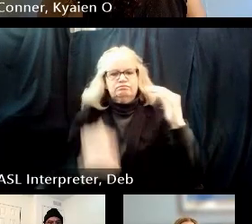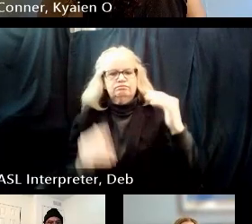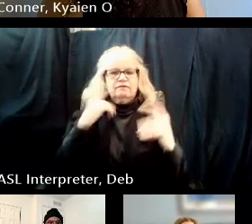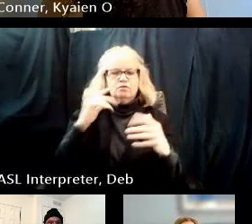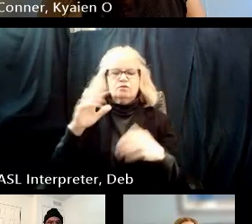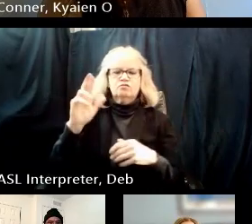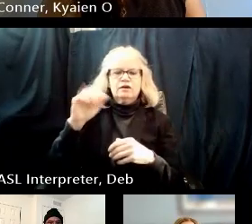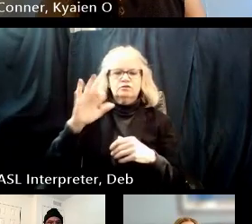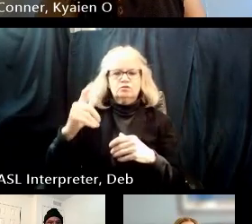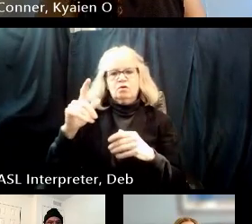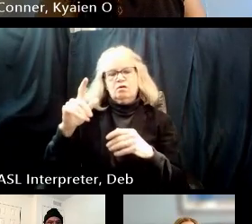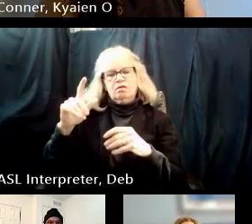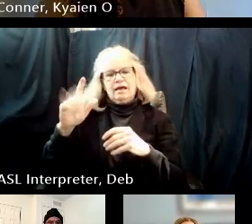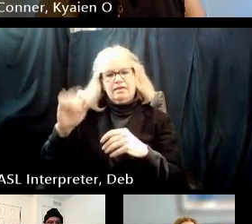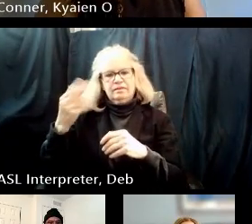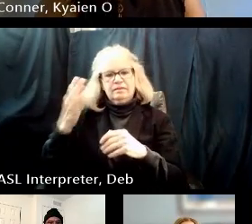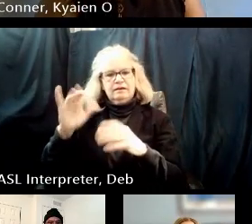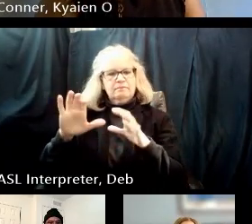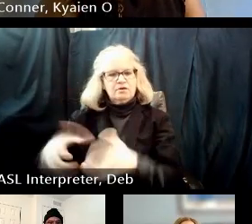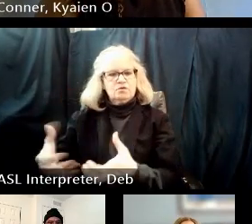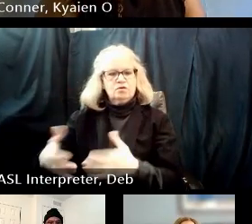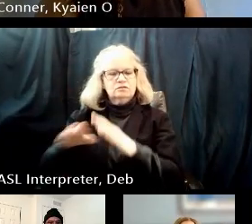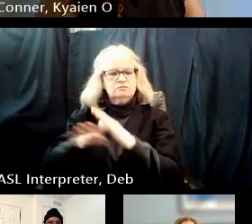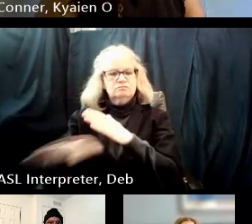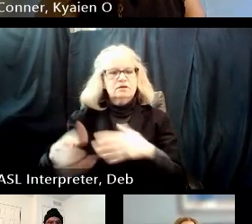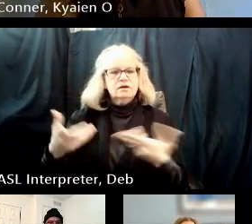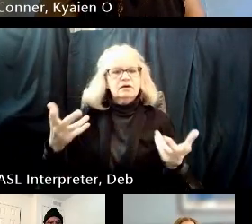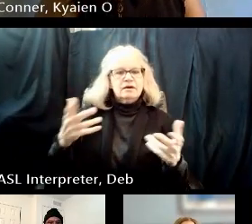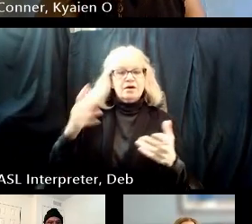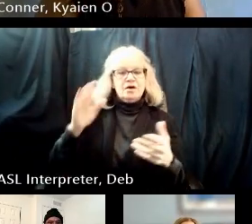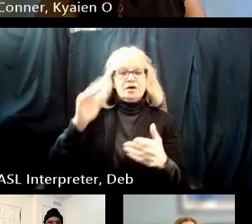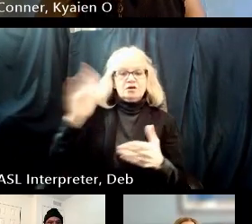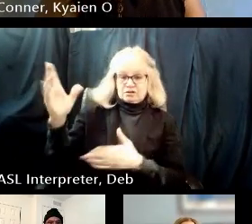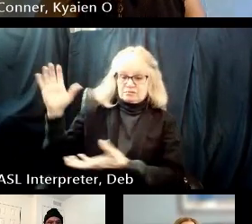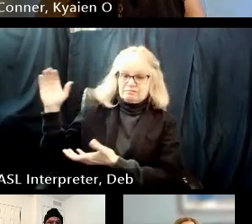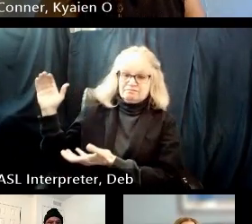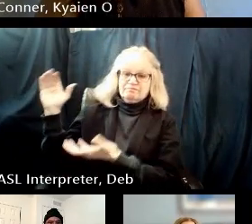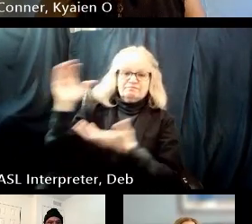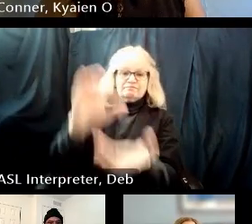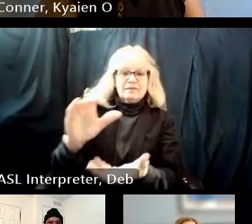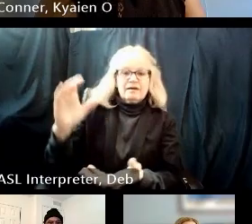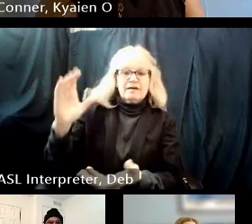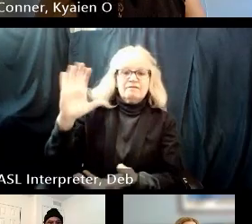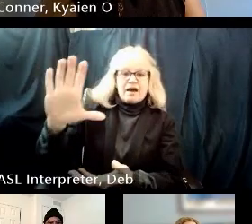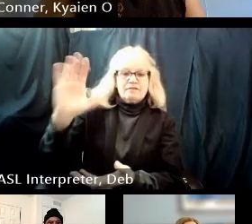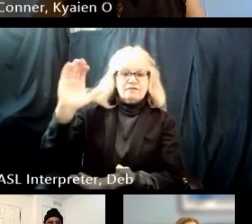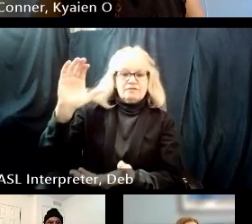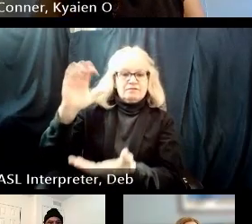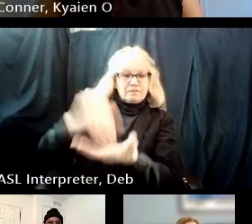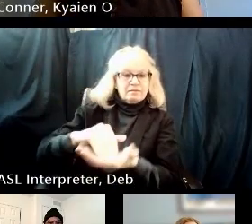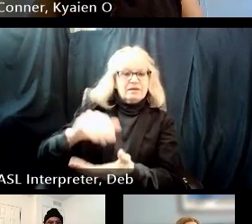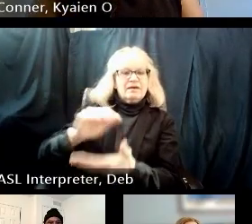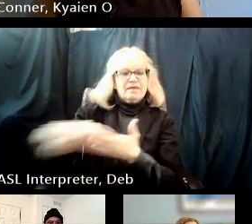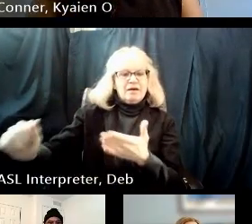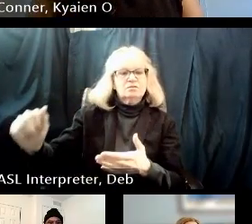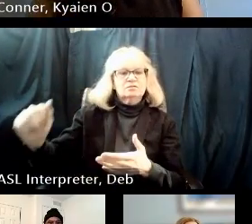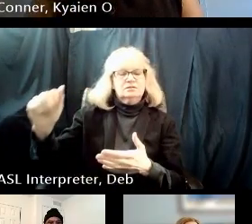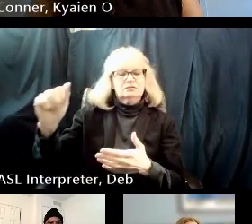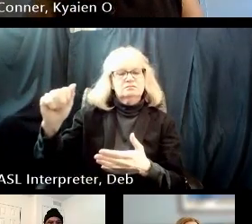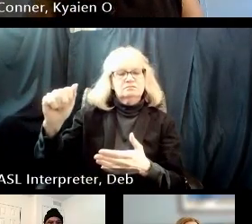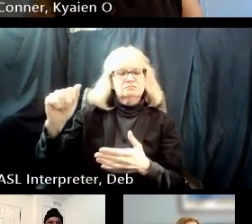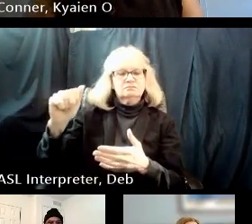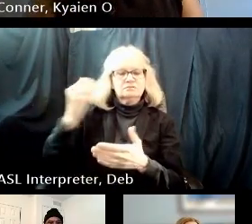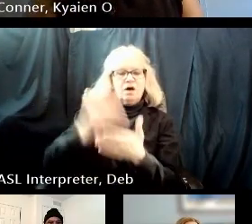Connor has received over $5 million in funding for her research on behavioral health disparities. As PI or co-PI, she has